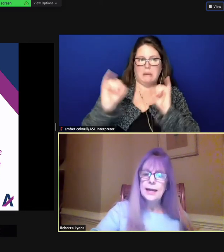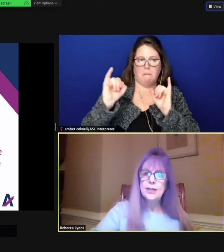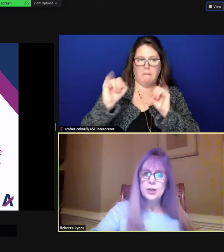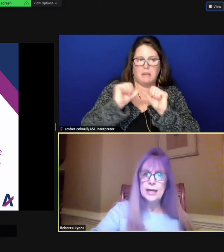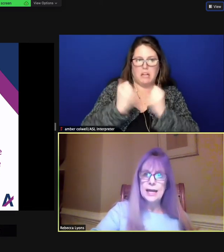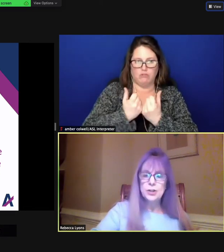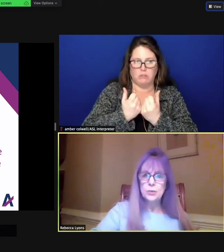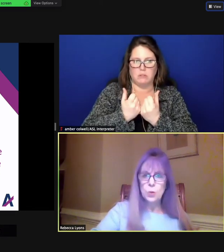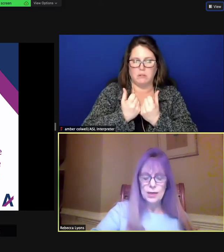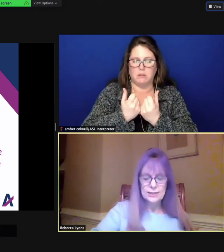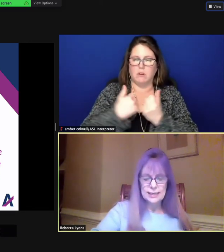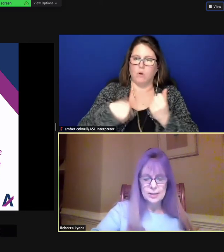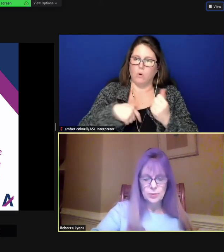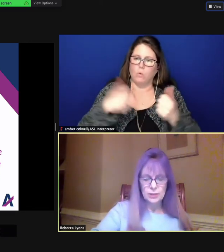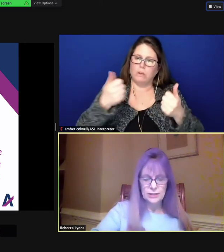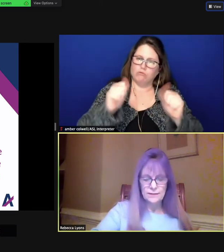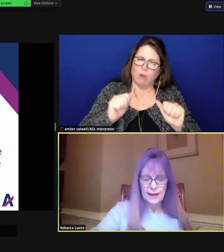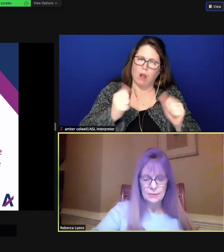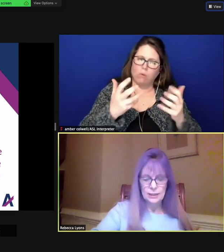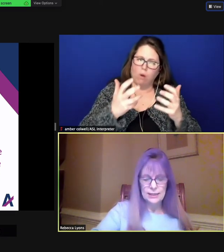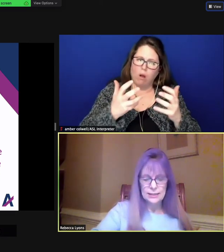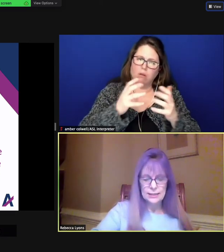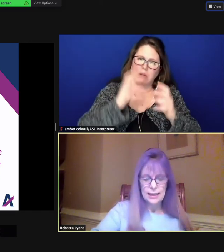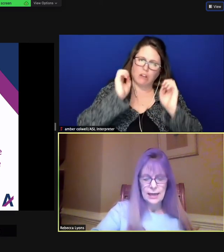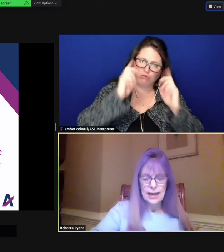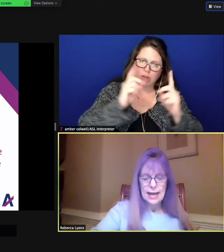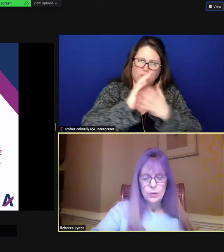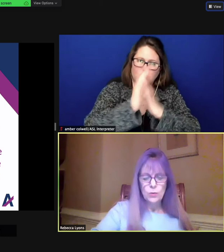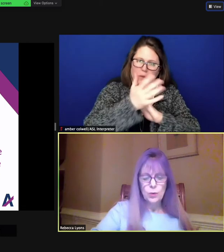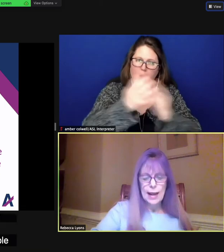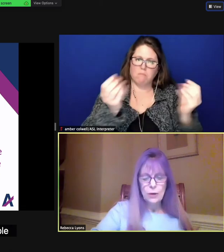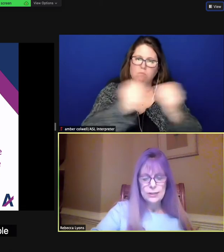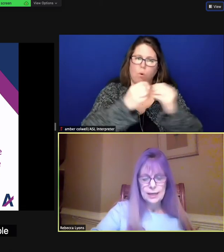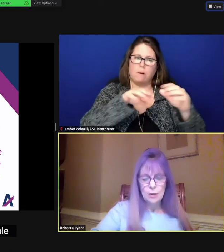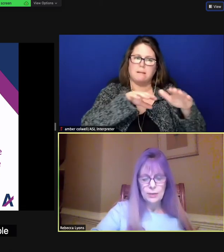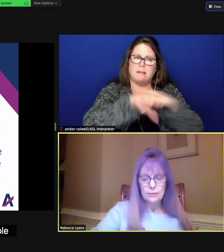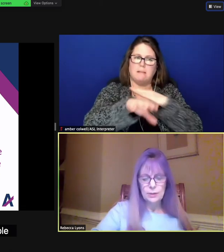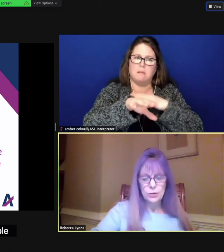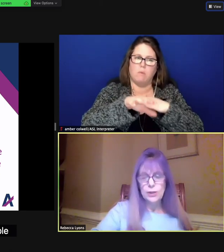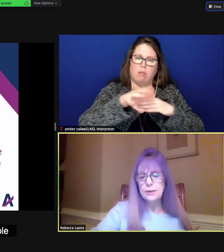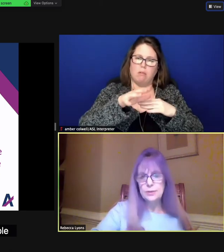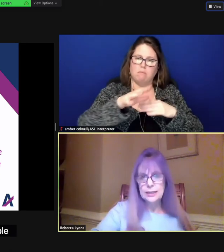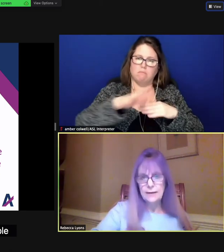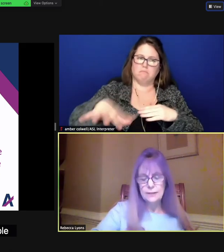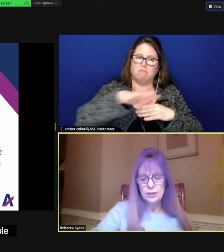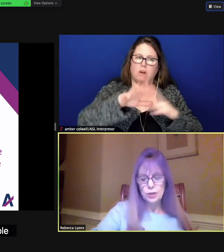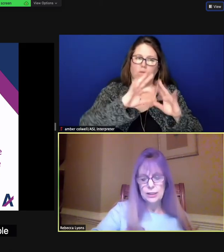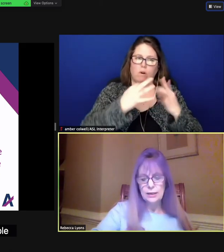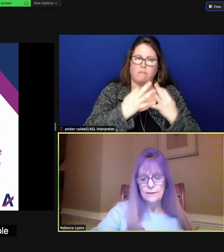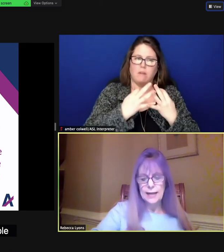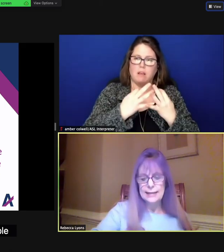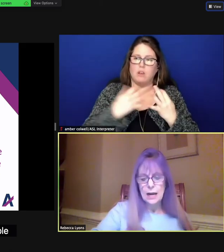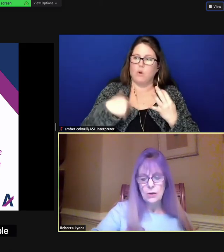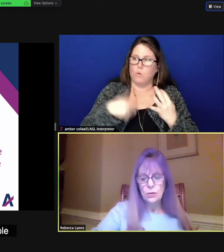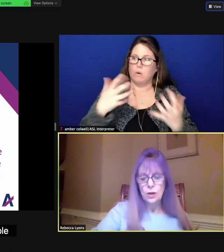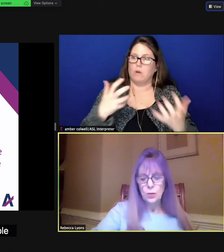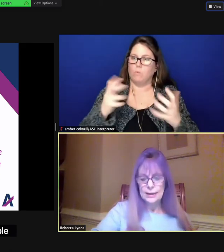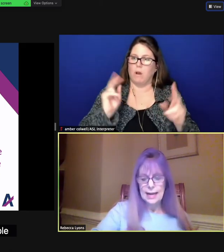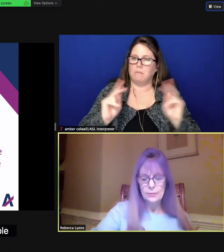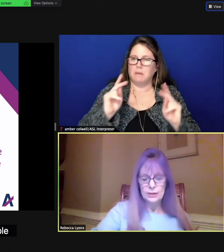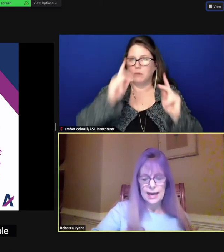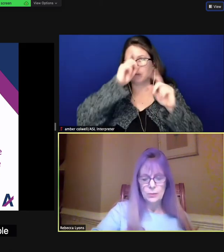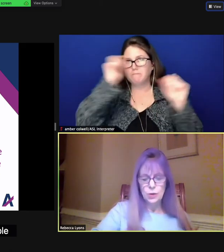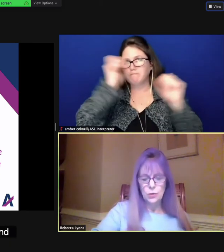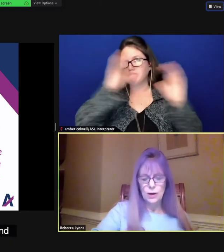make education more accessible to families. And we're proud to help people dream, save, and achieve. And now with